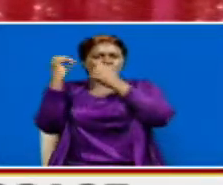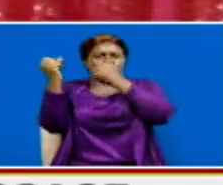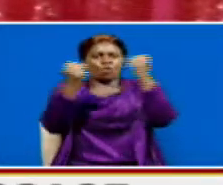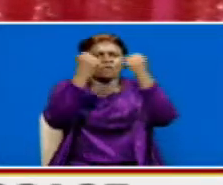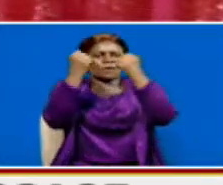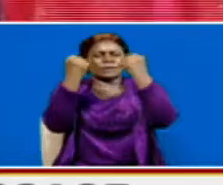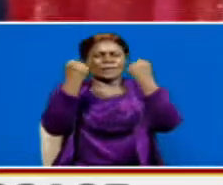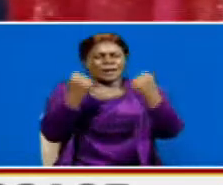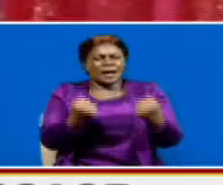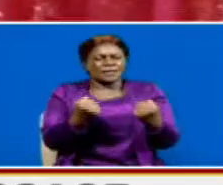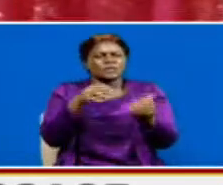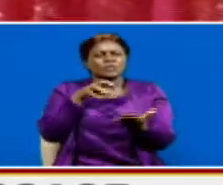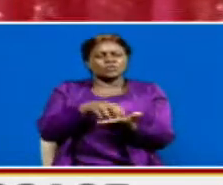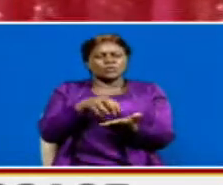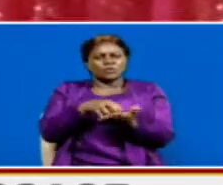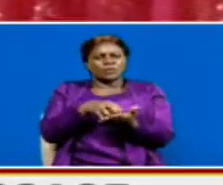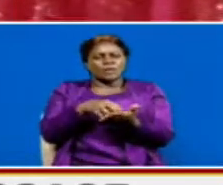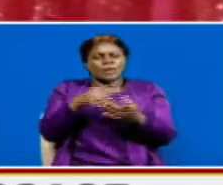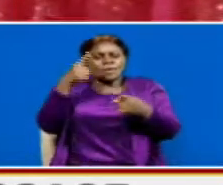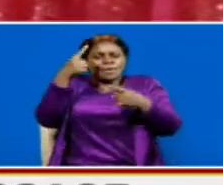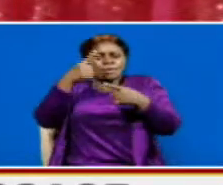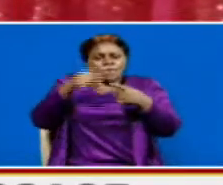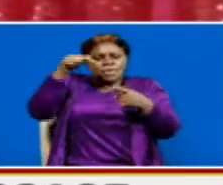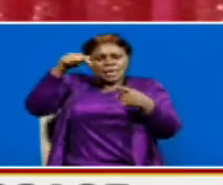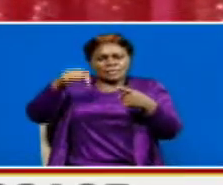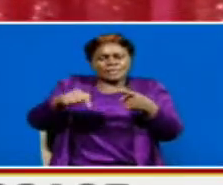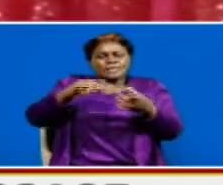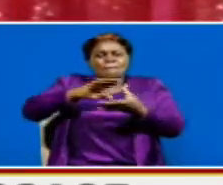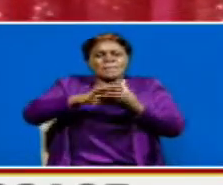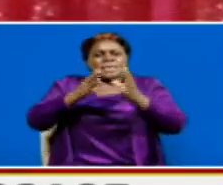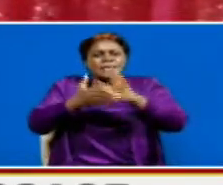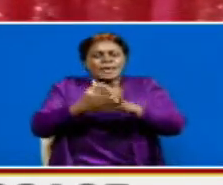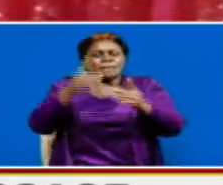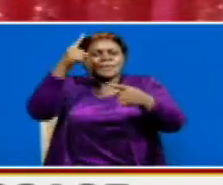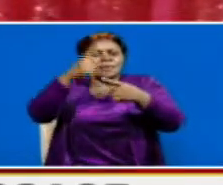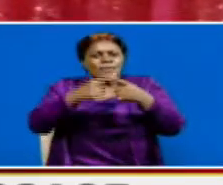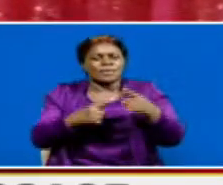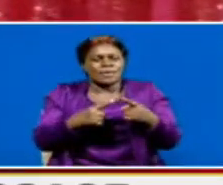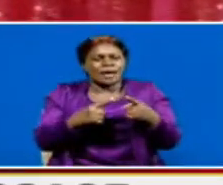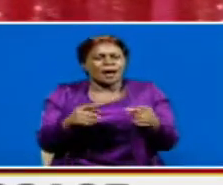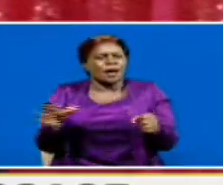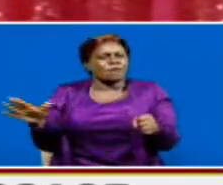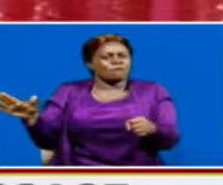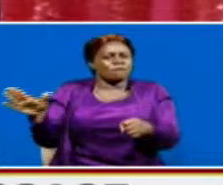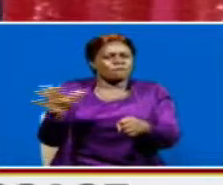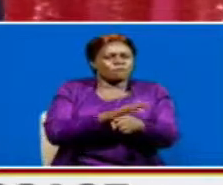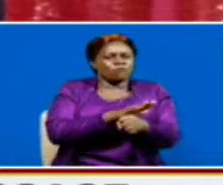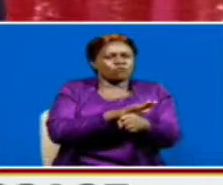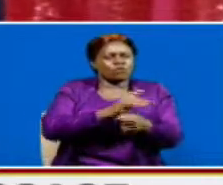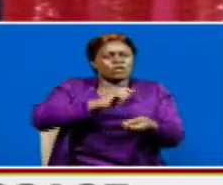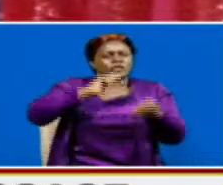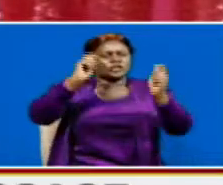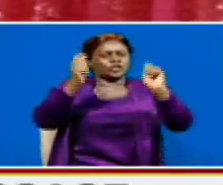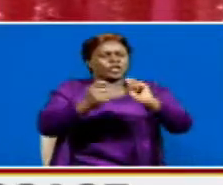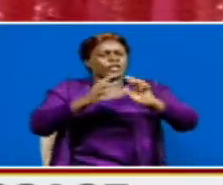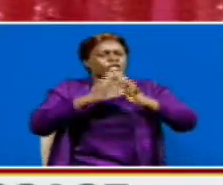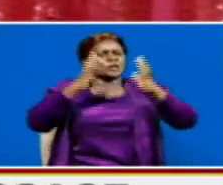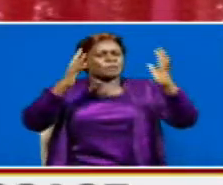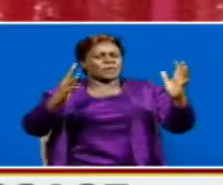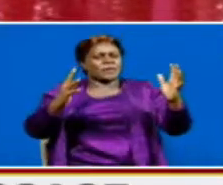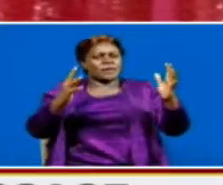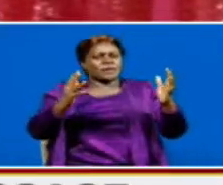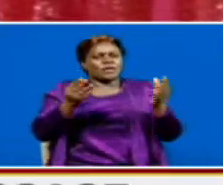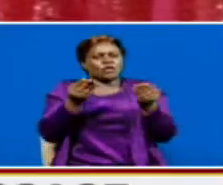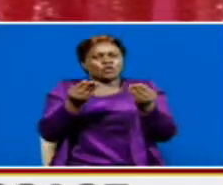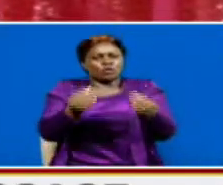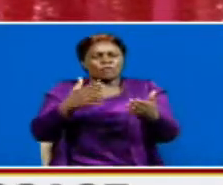these difficulties, this year became the year of a complete paradigm shift in the